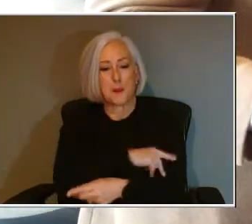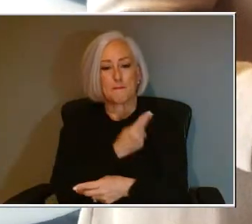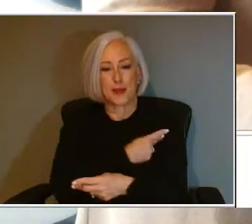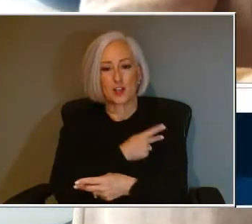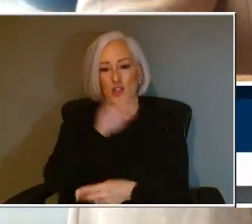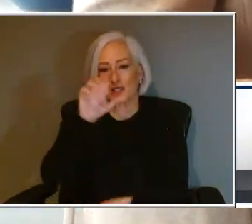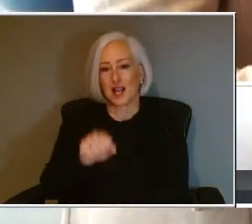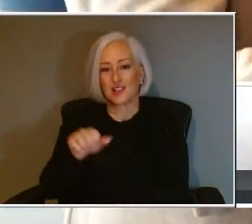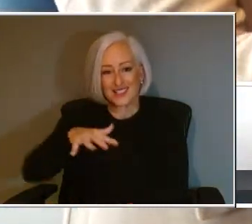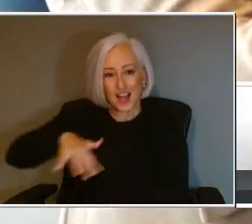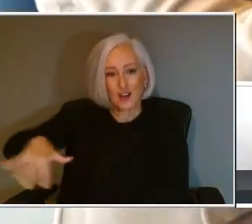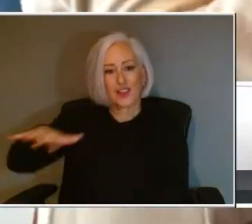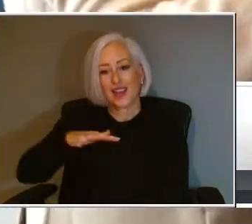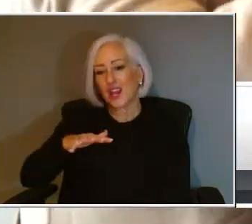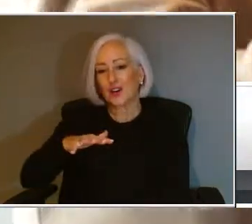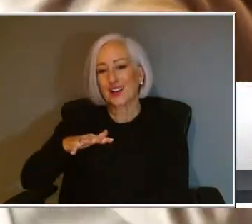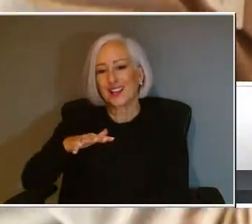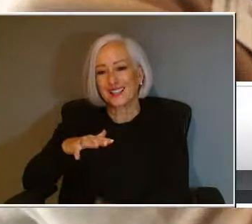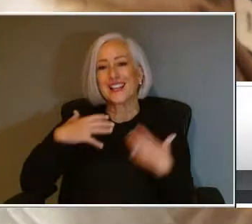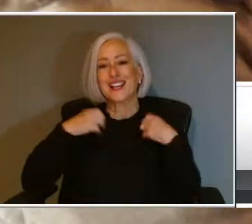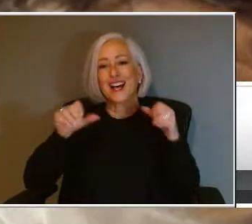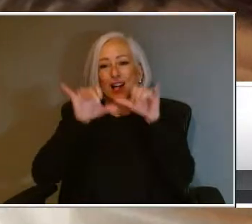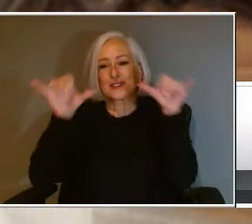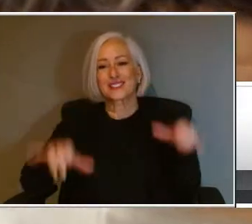system leaders.